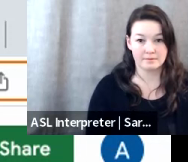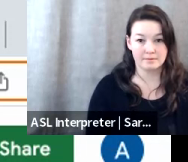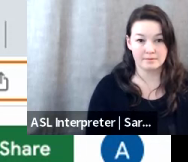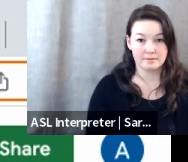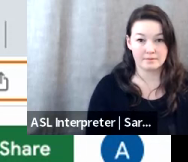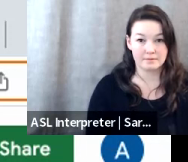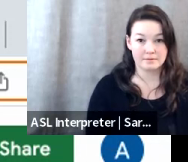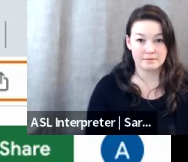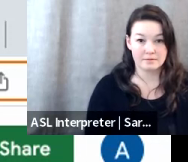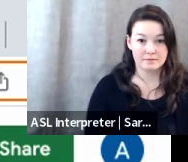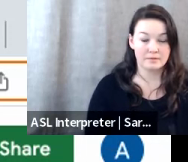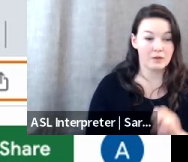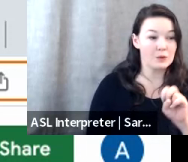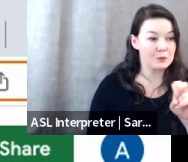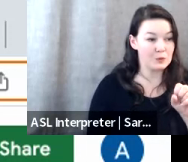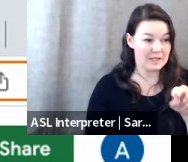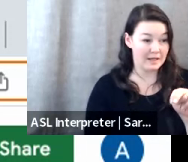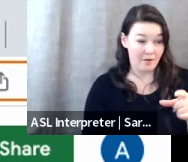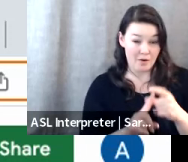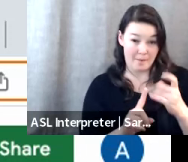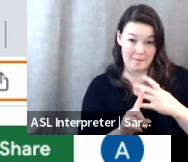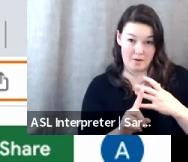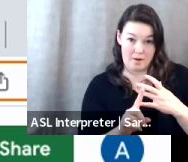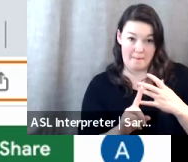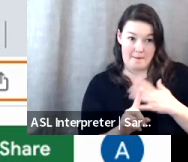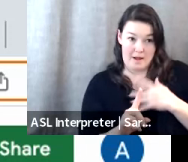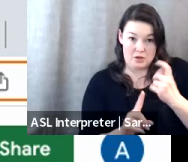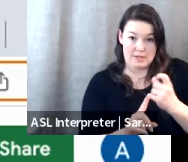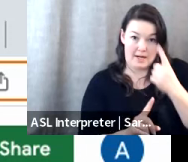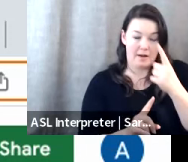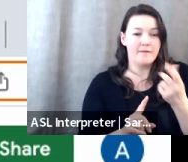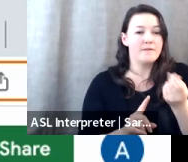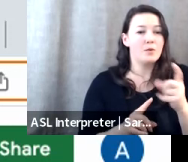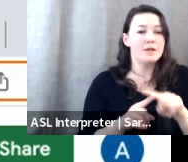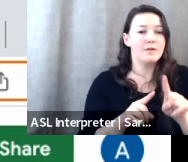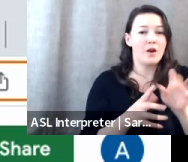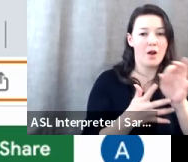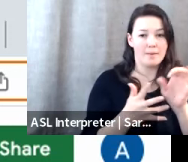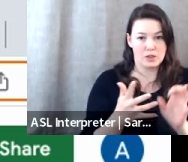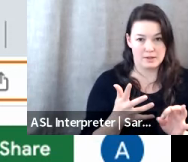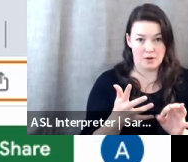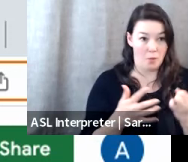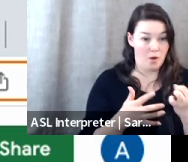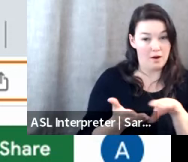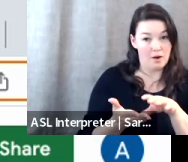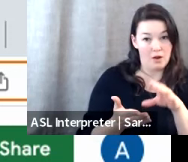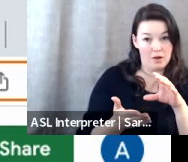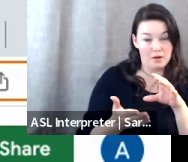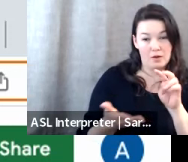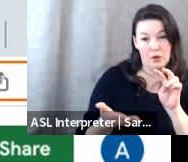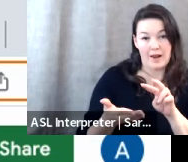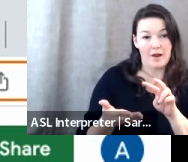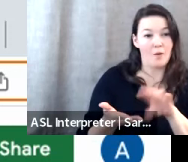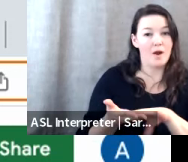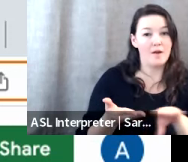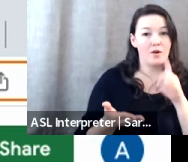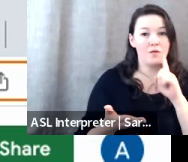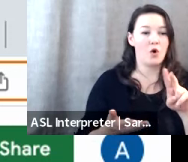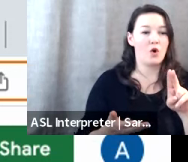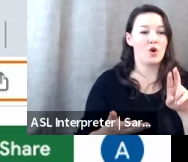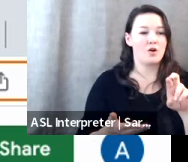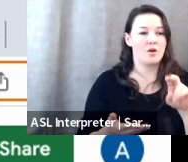Yeah, so what I heard is that there's a couple options. One is looking at waivers for the ARPA dollars. Second is